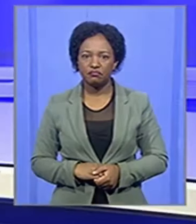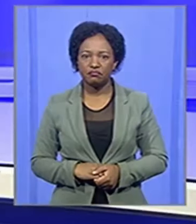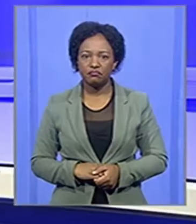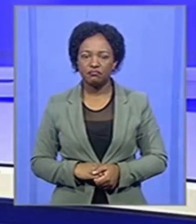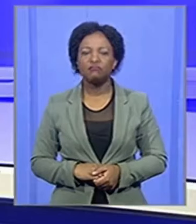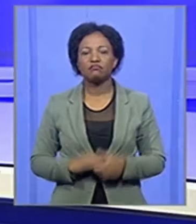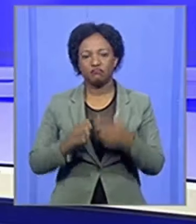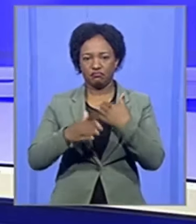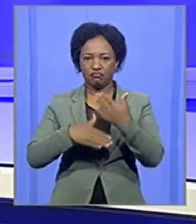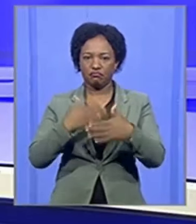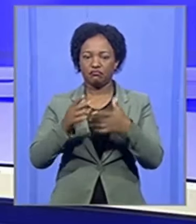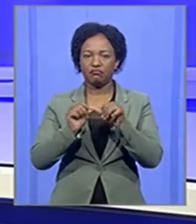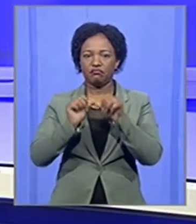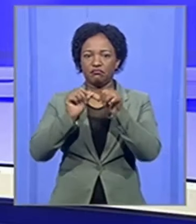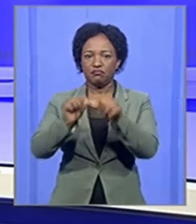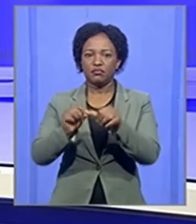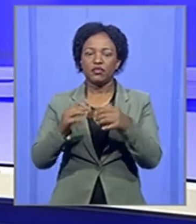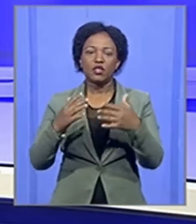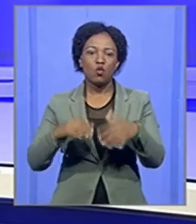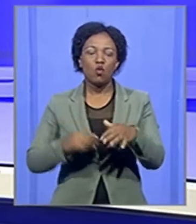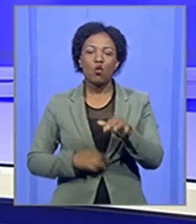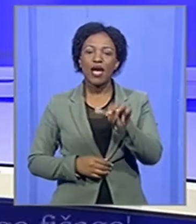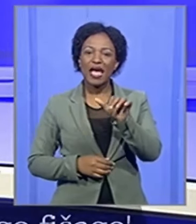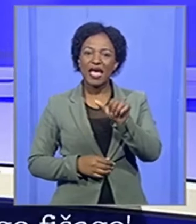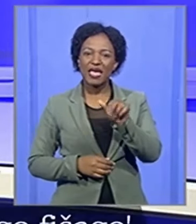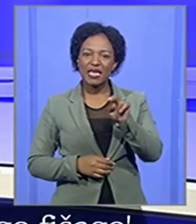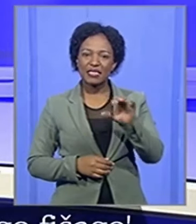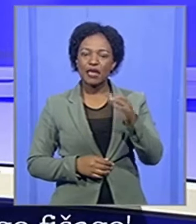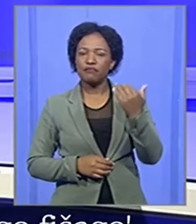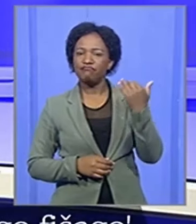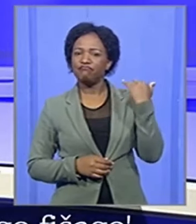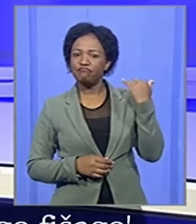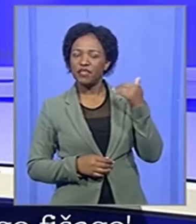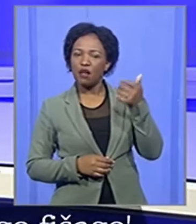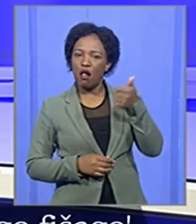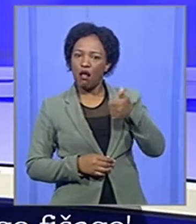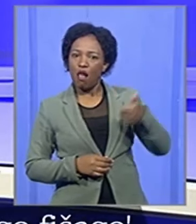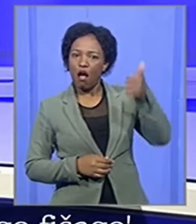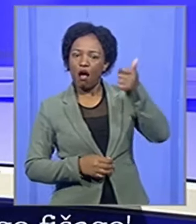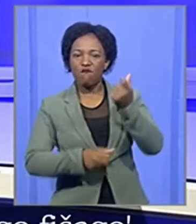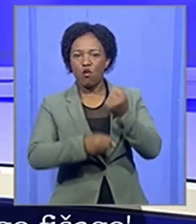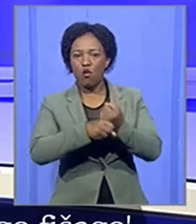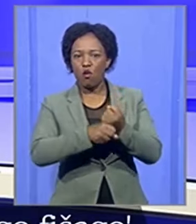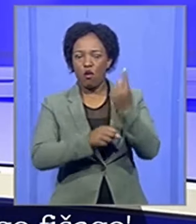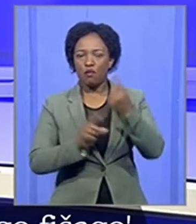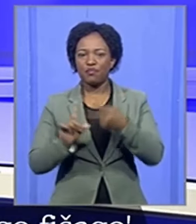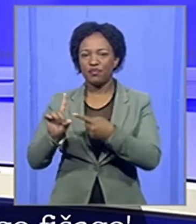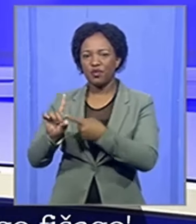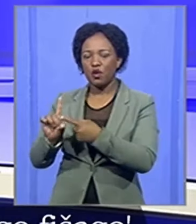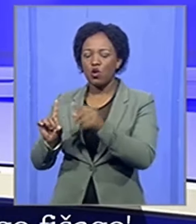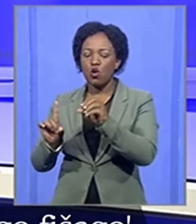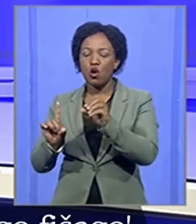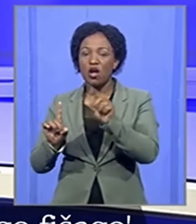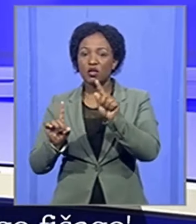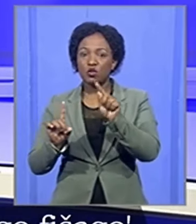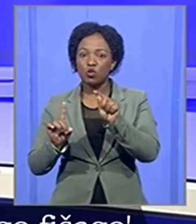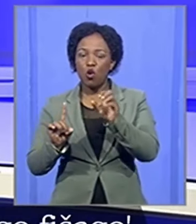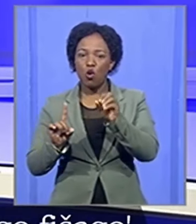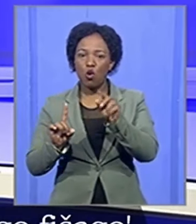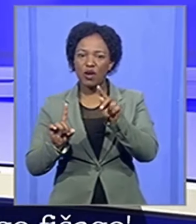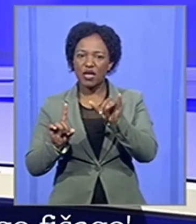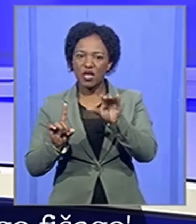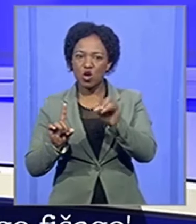Re tšwela pele ka tšeo di rego mahlo a dibona wa ANC gape e le tonakgolo ya maloba ya Gauteng Tokyo Segwale o re ngwako wa mokgatlo o bušago